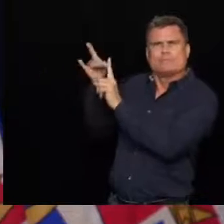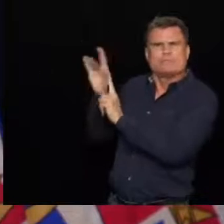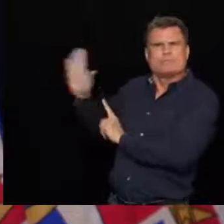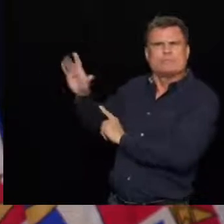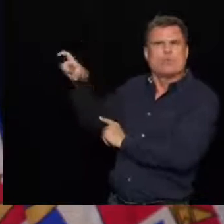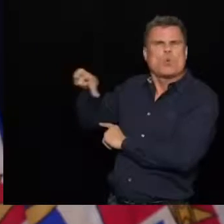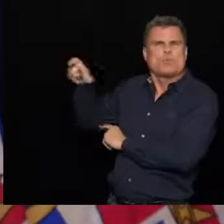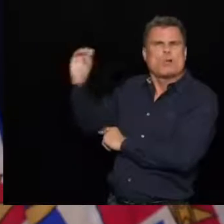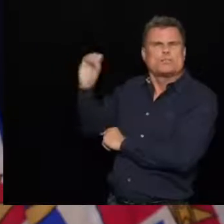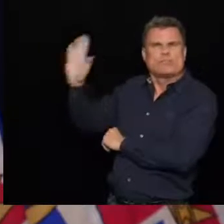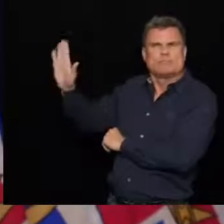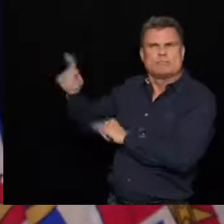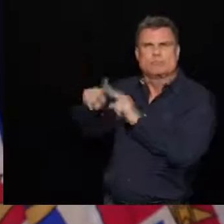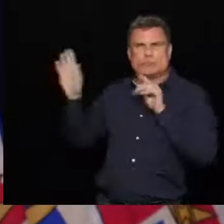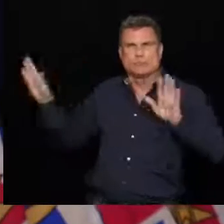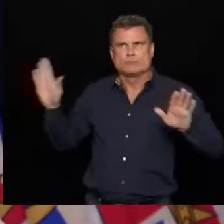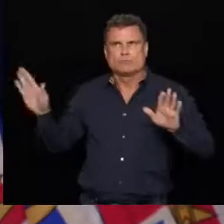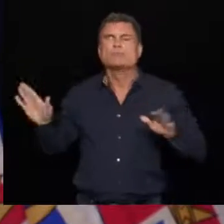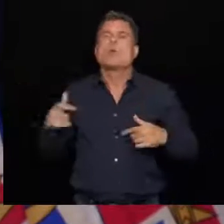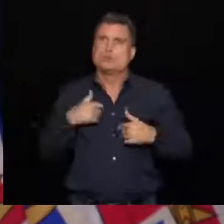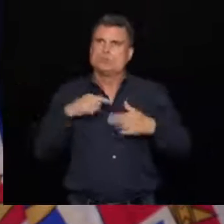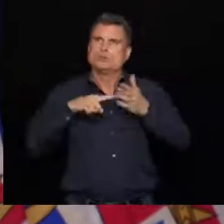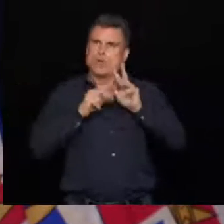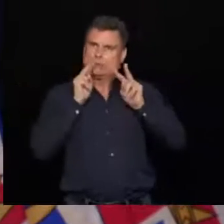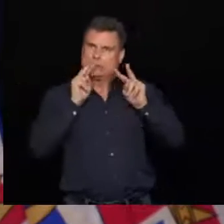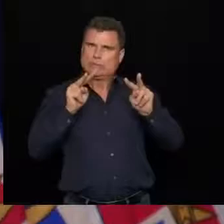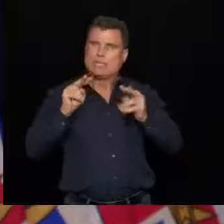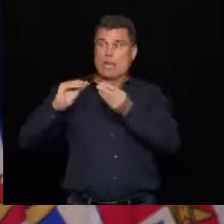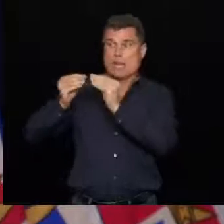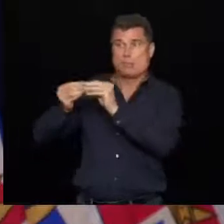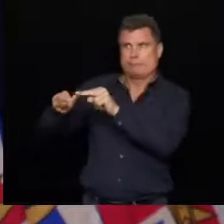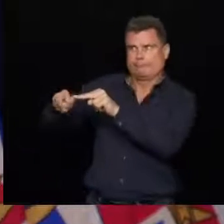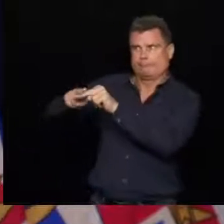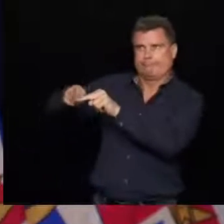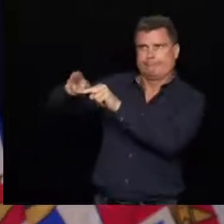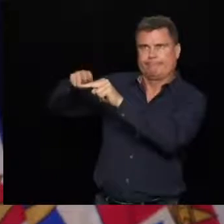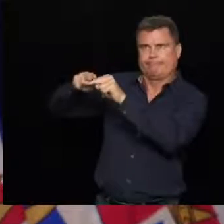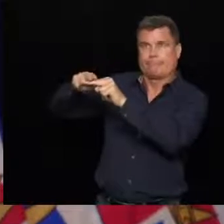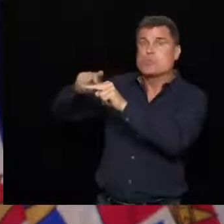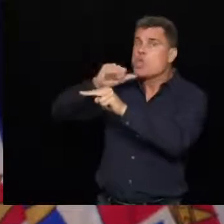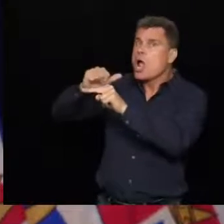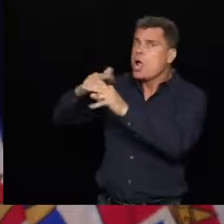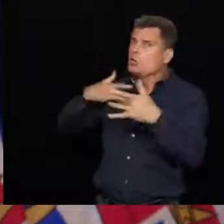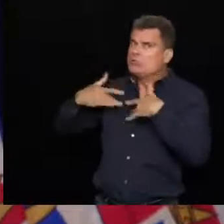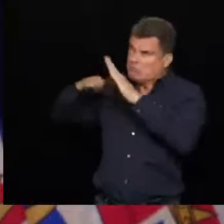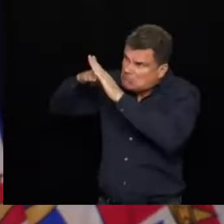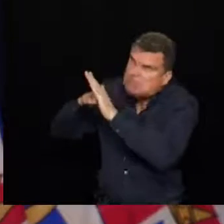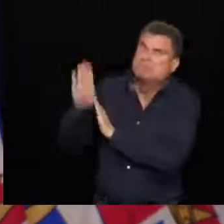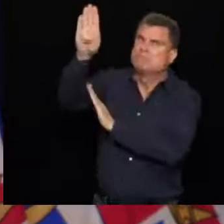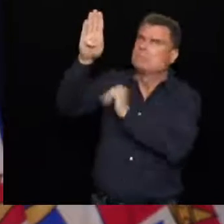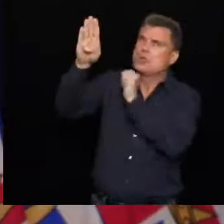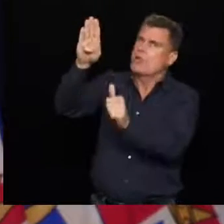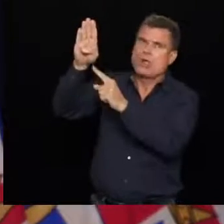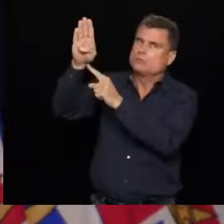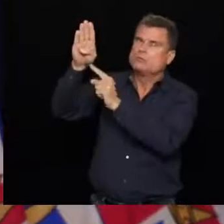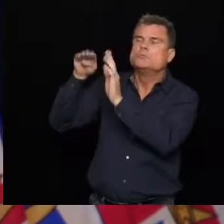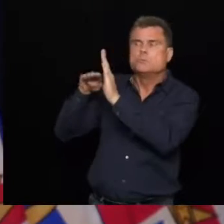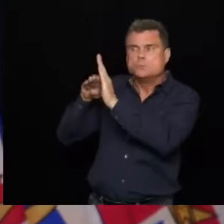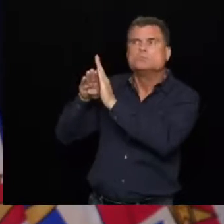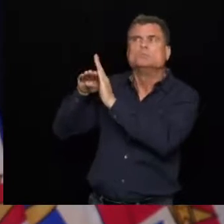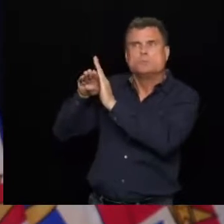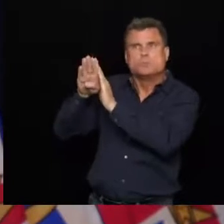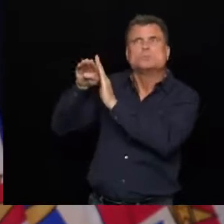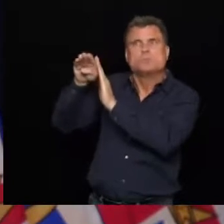an exponential rise, but a bit of a linear rise and a flattening over the last little while. And the things that I look